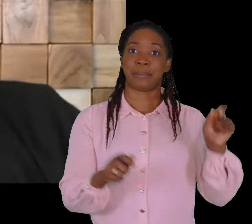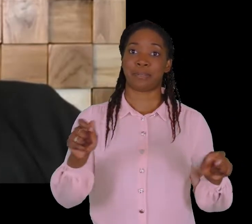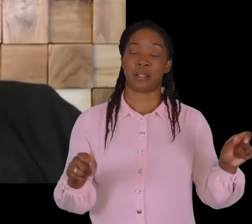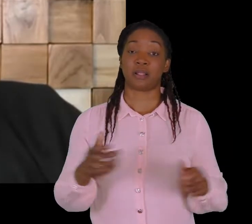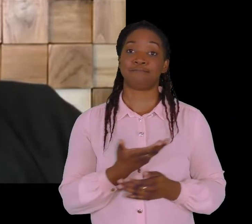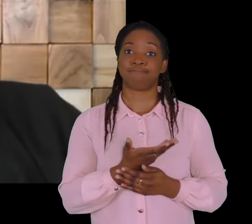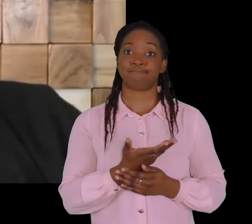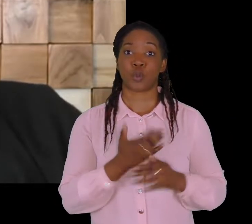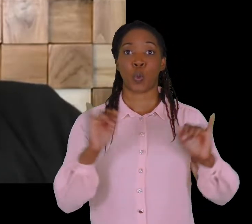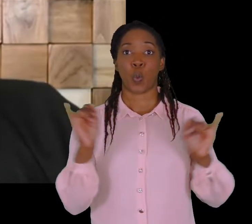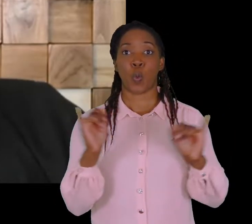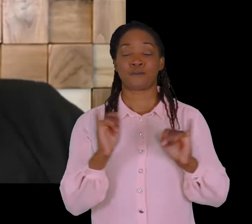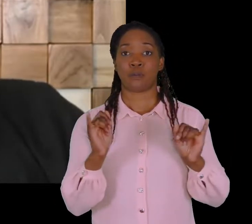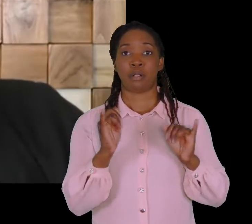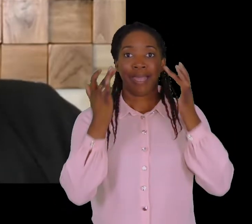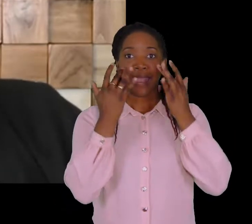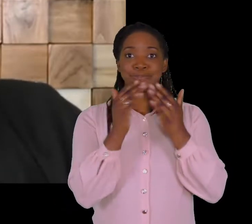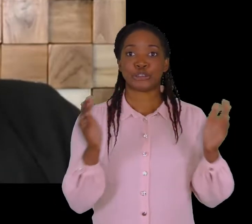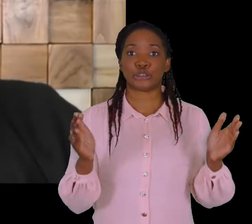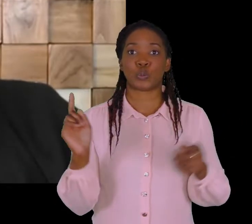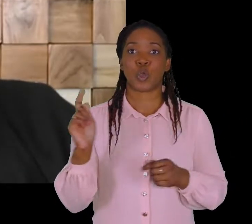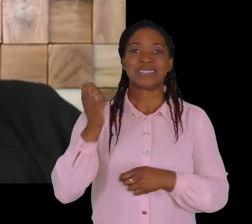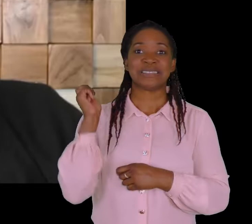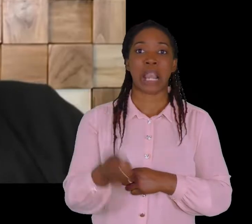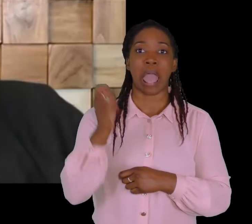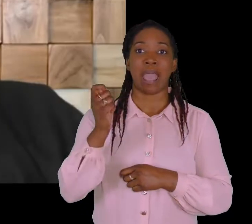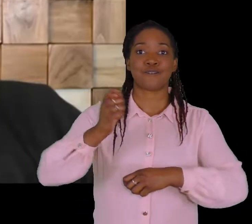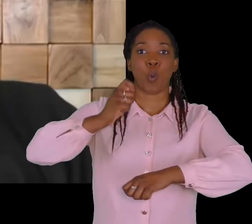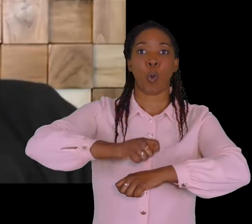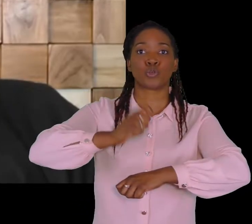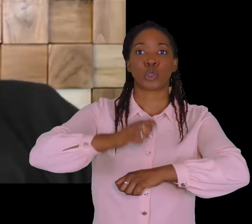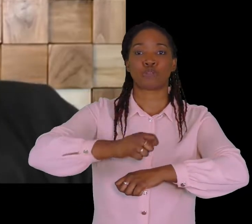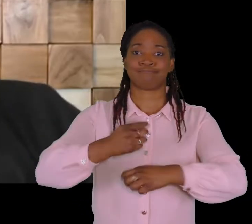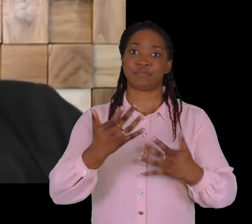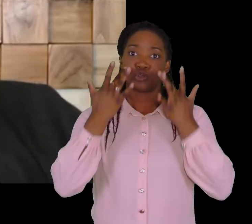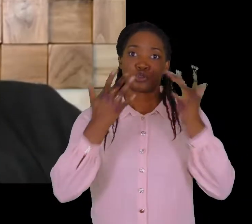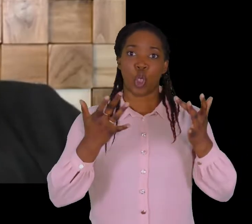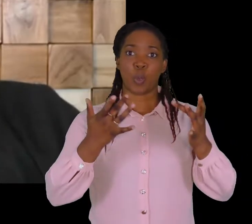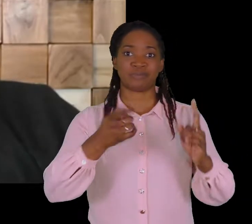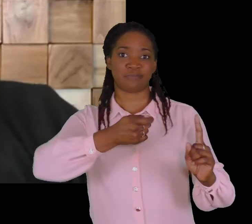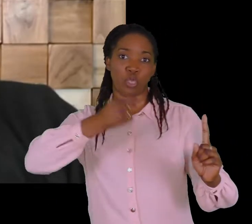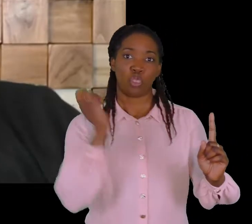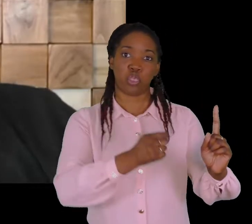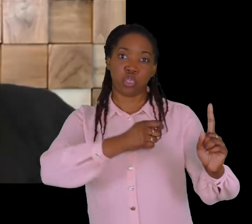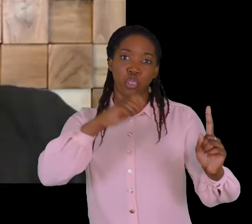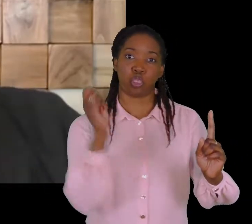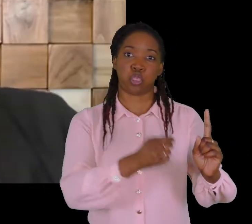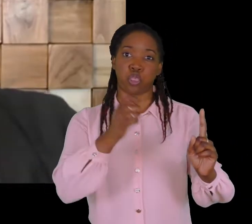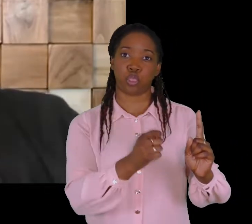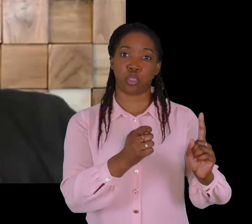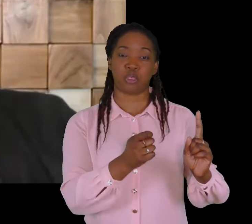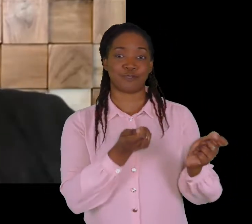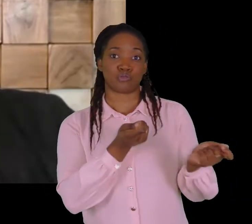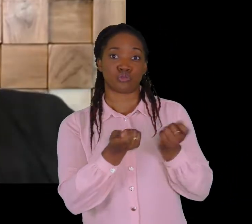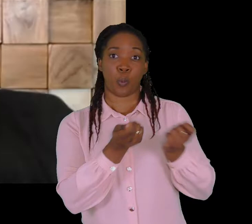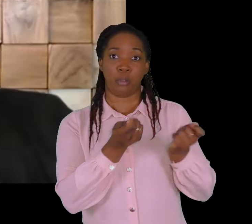bodies, Black and brown bodies, from the dreadful exhibition of the slave auction block the public disciplinary displays of flogging of black